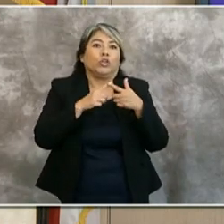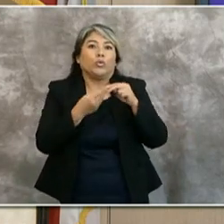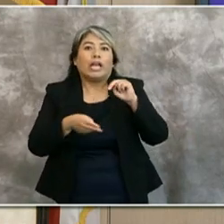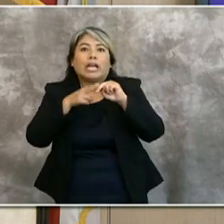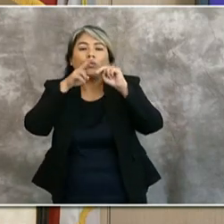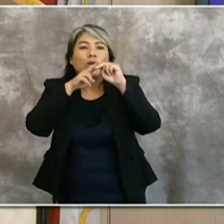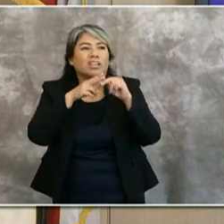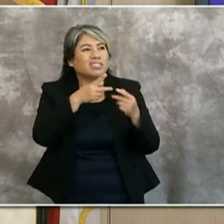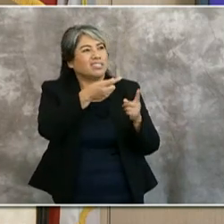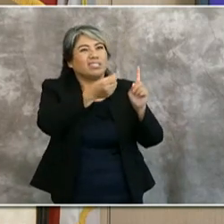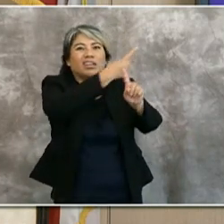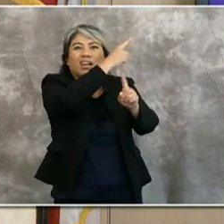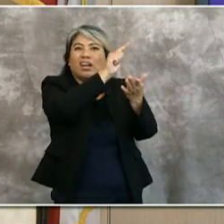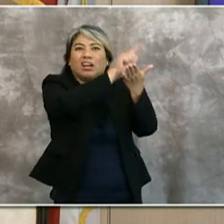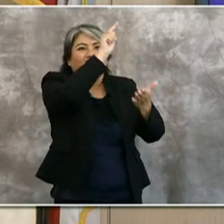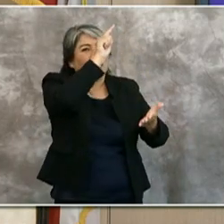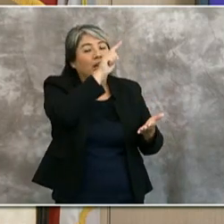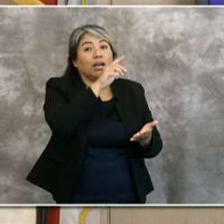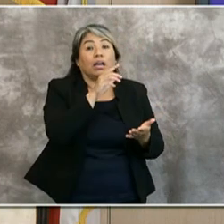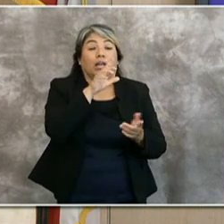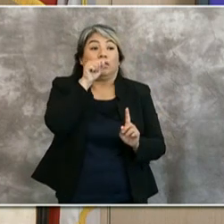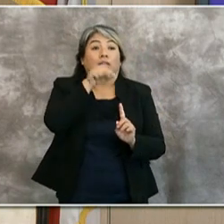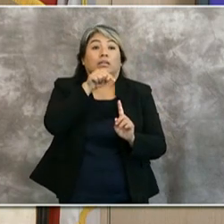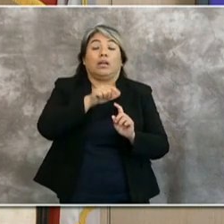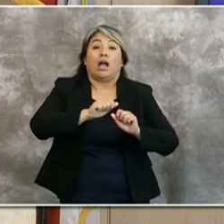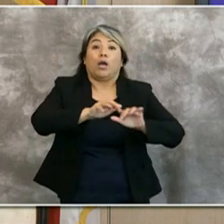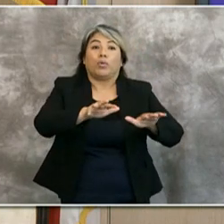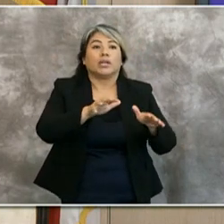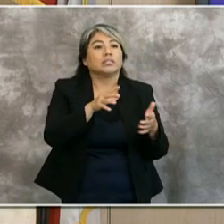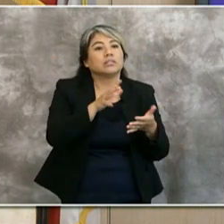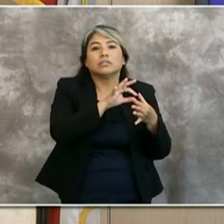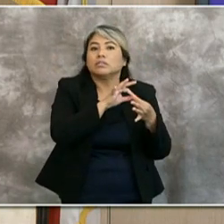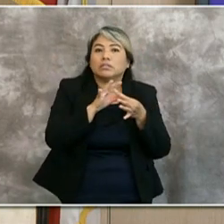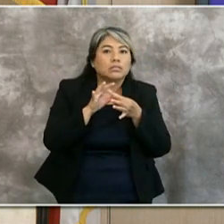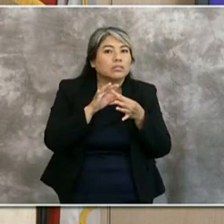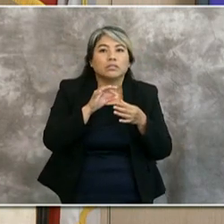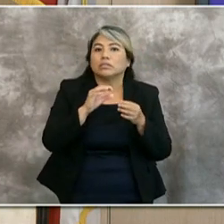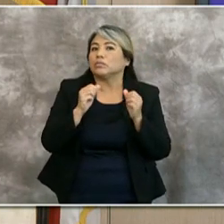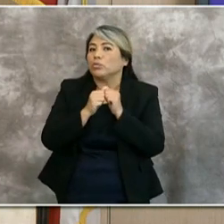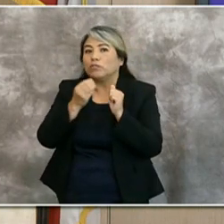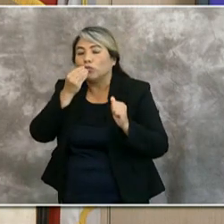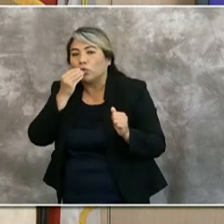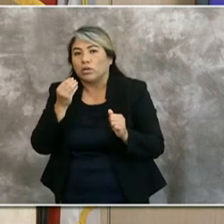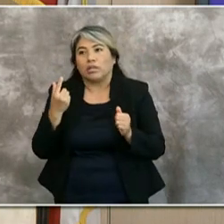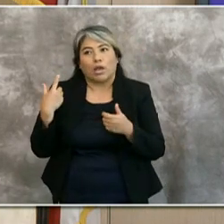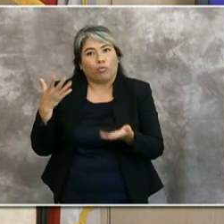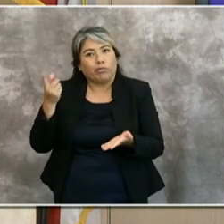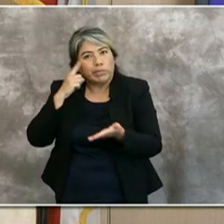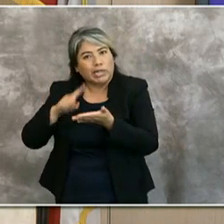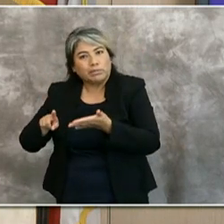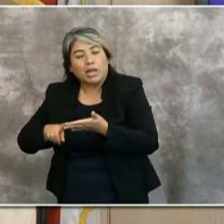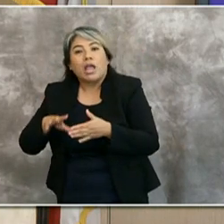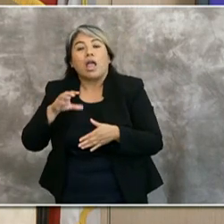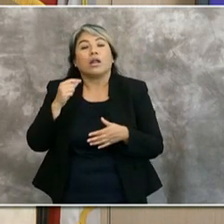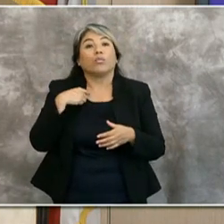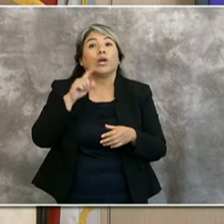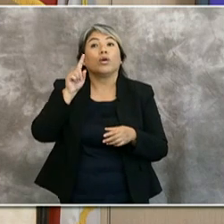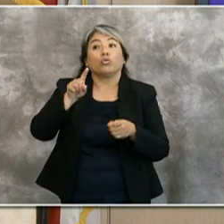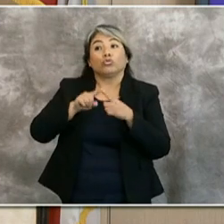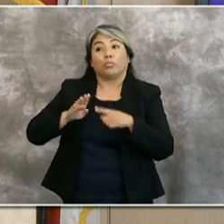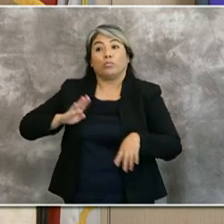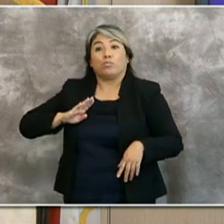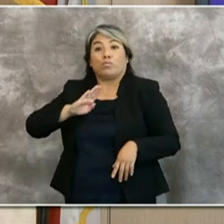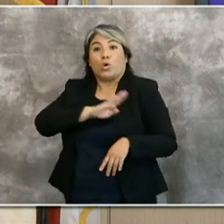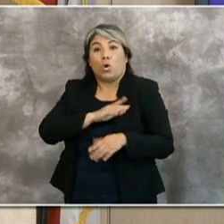around outbreaks, particularly outbreaks that are not tied to food settings where we have been inspecting. And then we will go to our board on